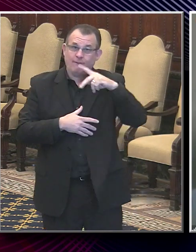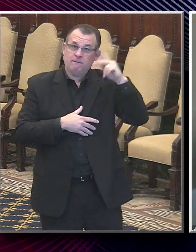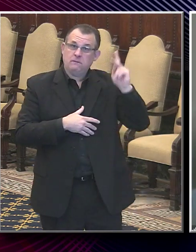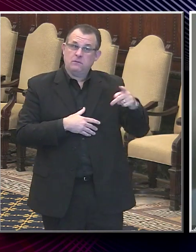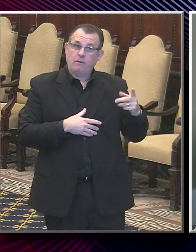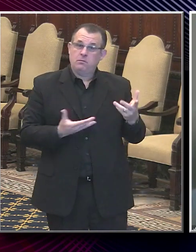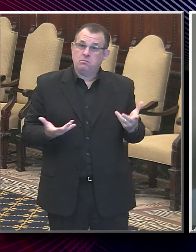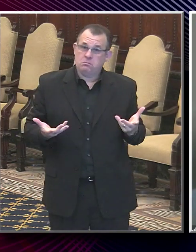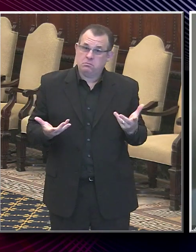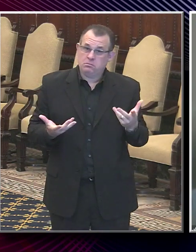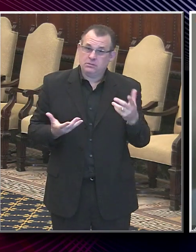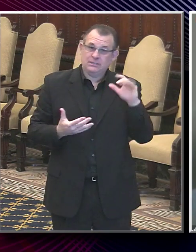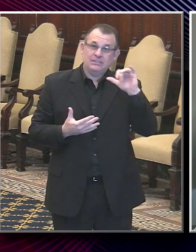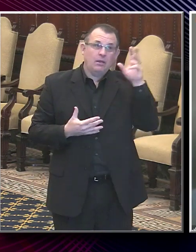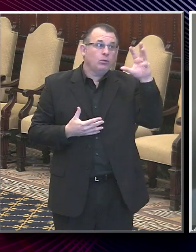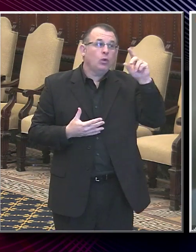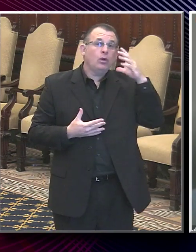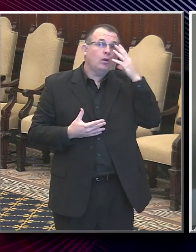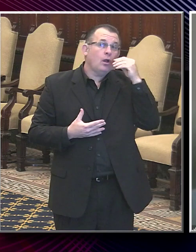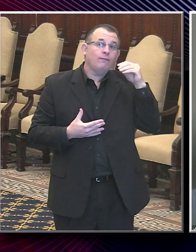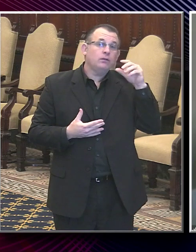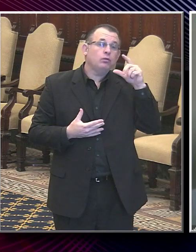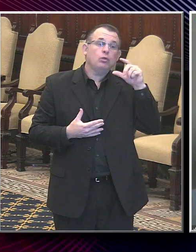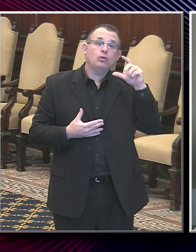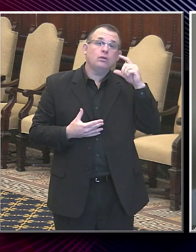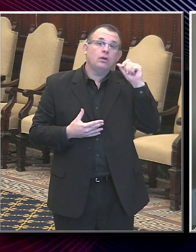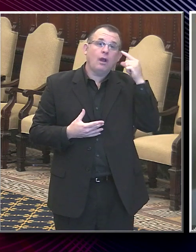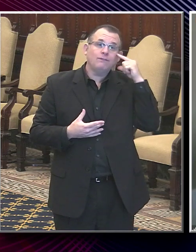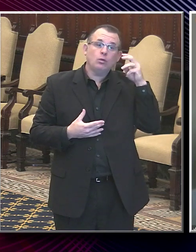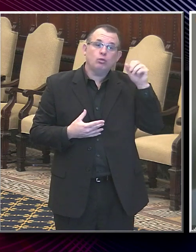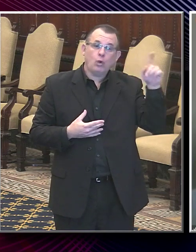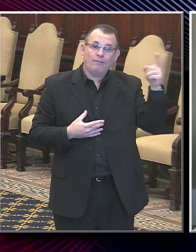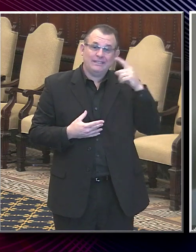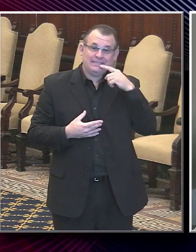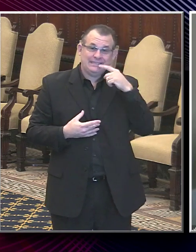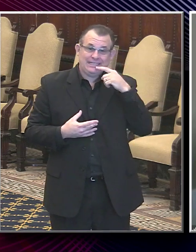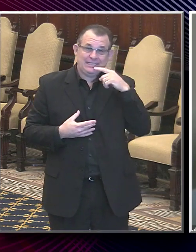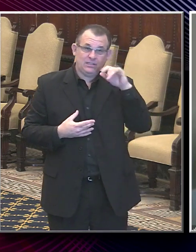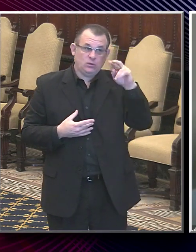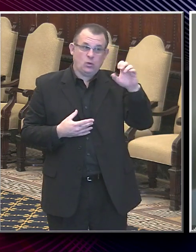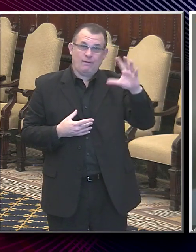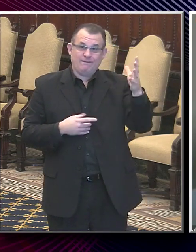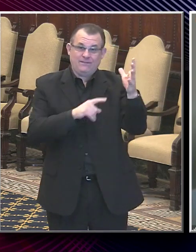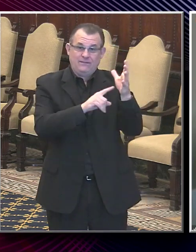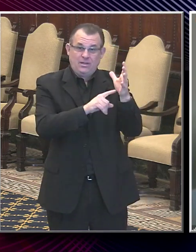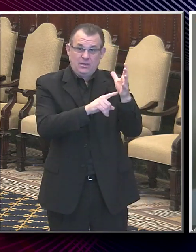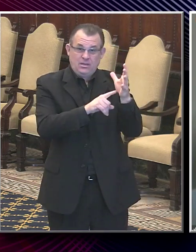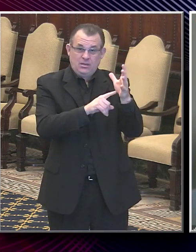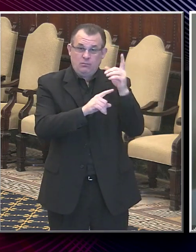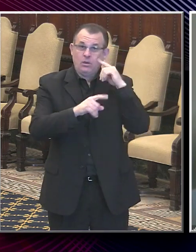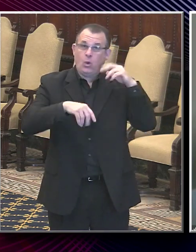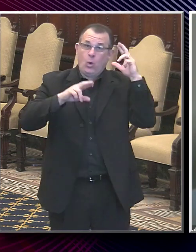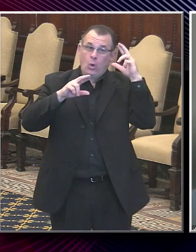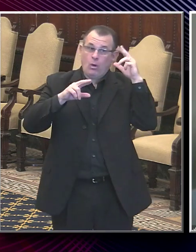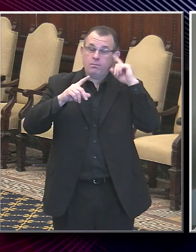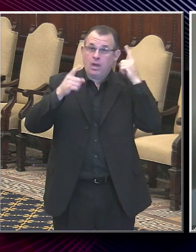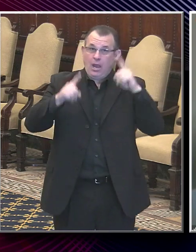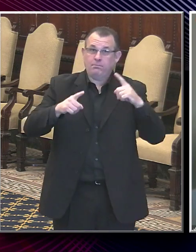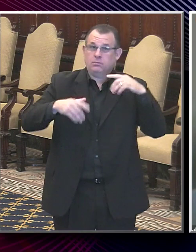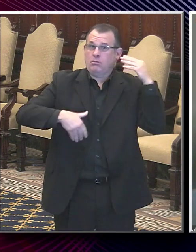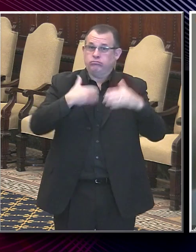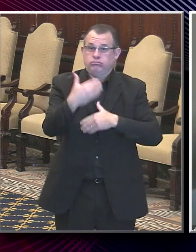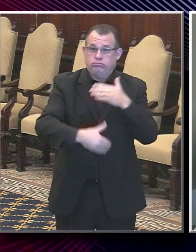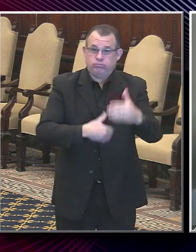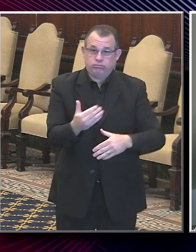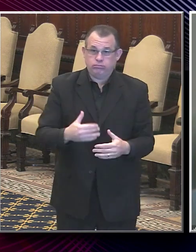Governor Wolf has categorized as the yellow phase on June 5th. That's if our numbers continue to look good between now and then. Later this week, we